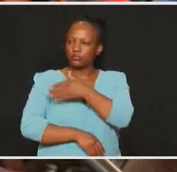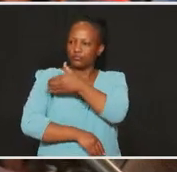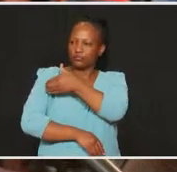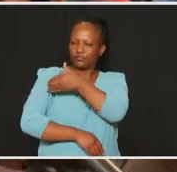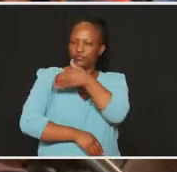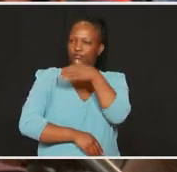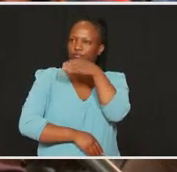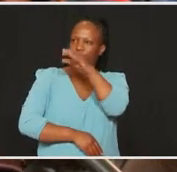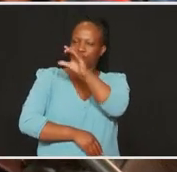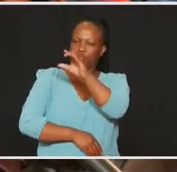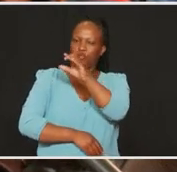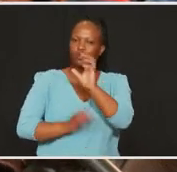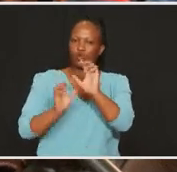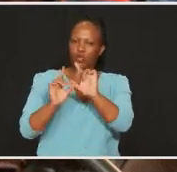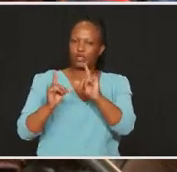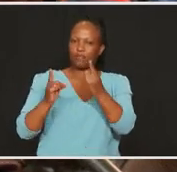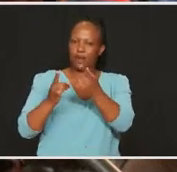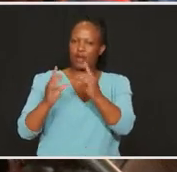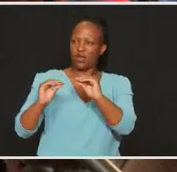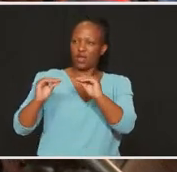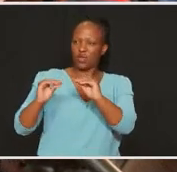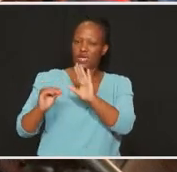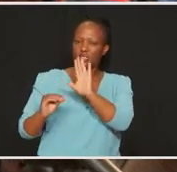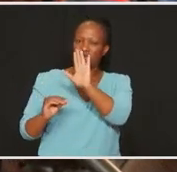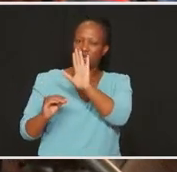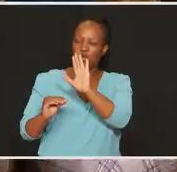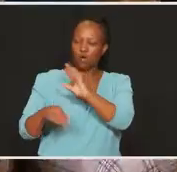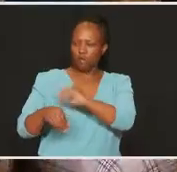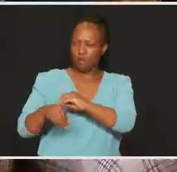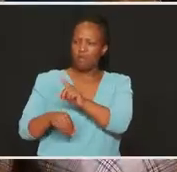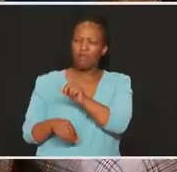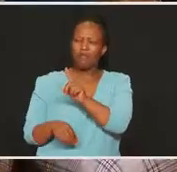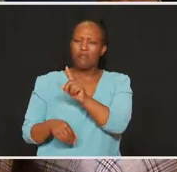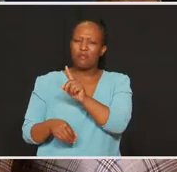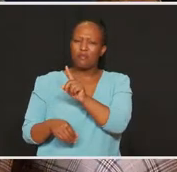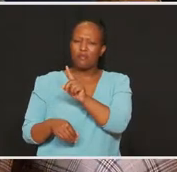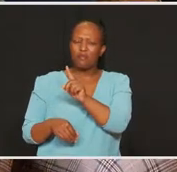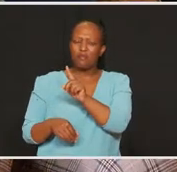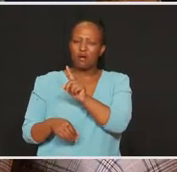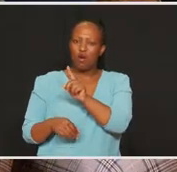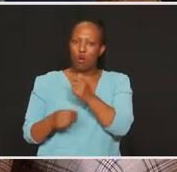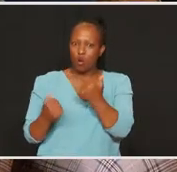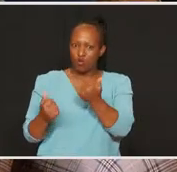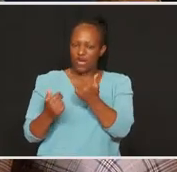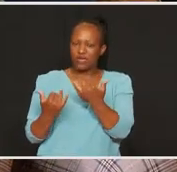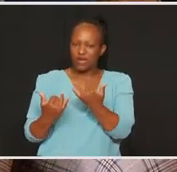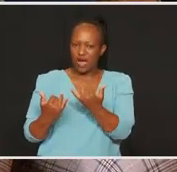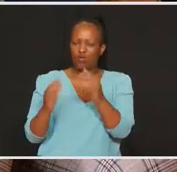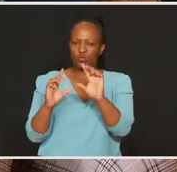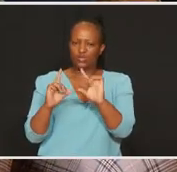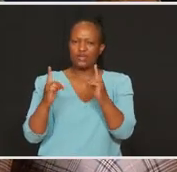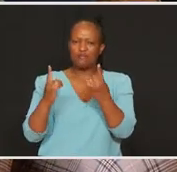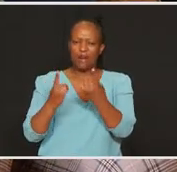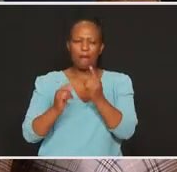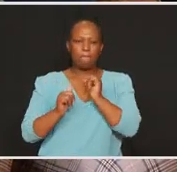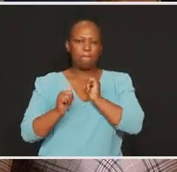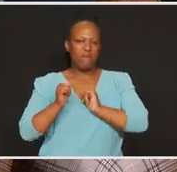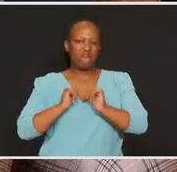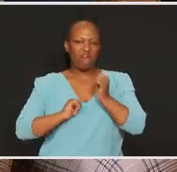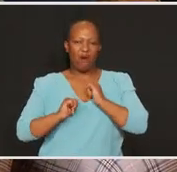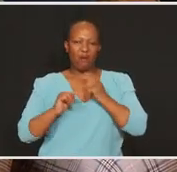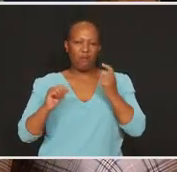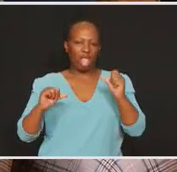of Education which means problematic to me because it's the non-proforming department that